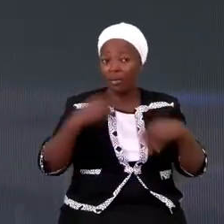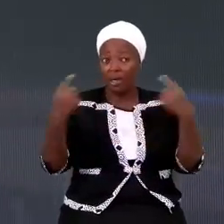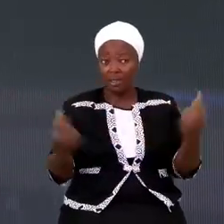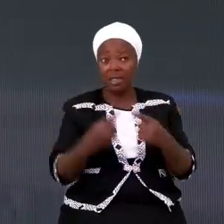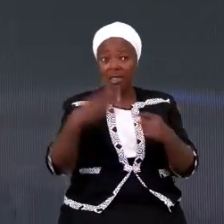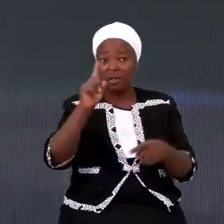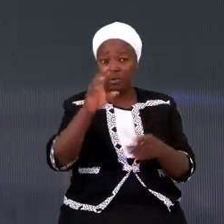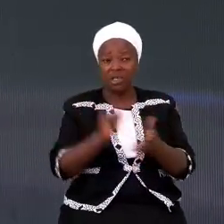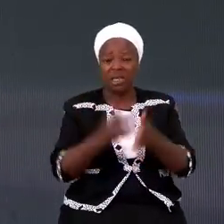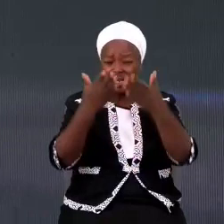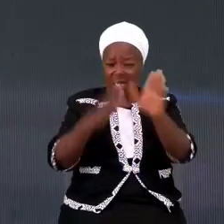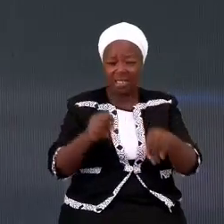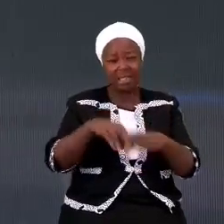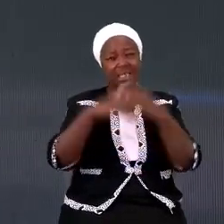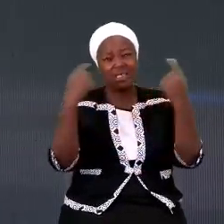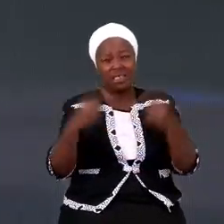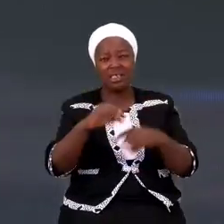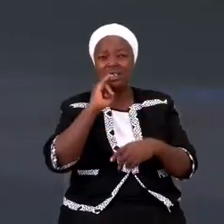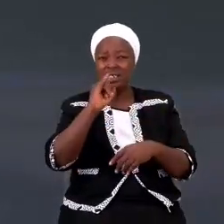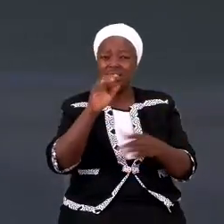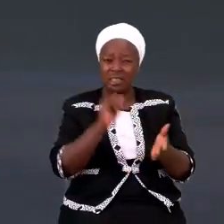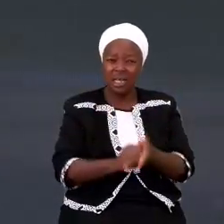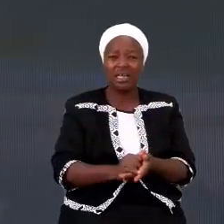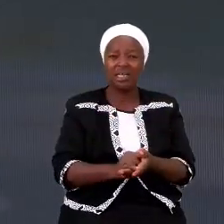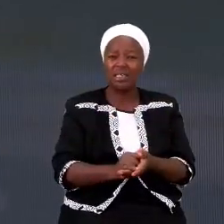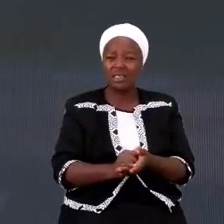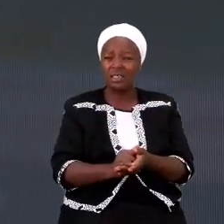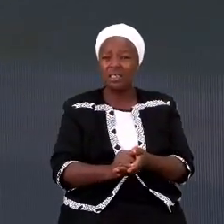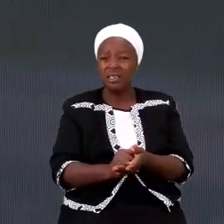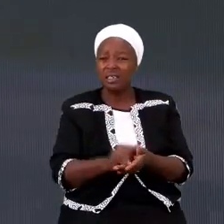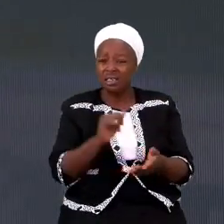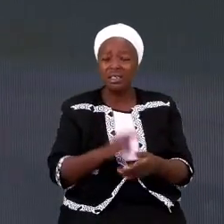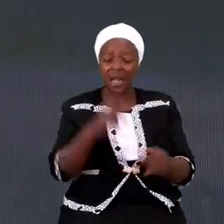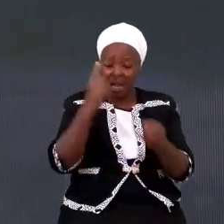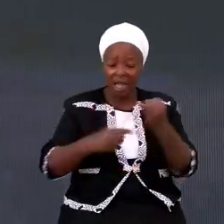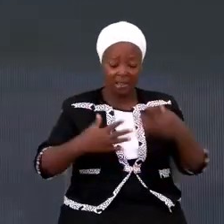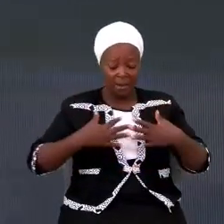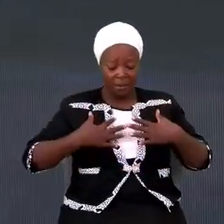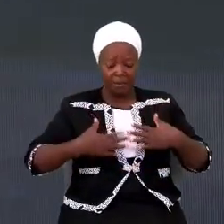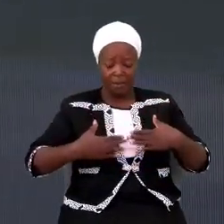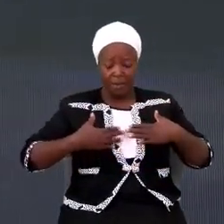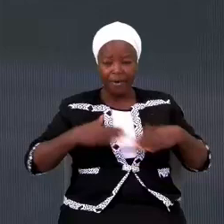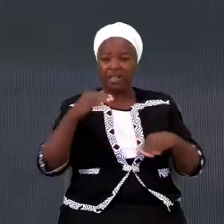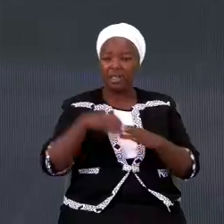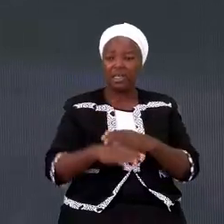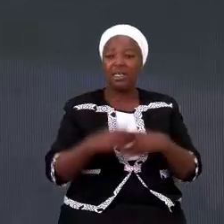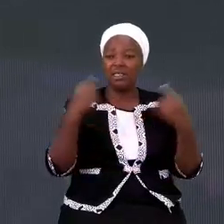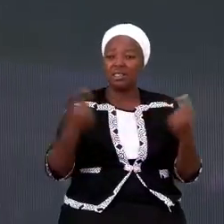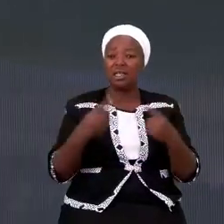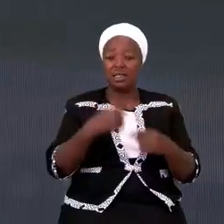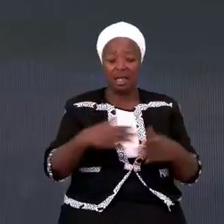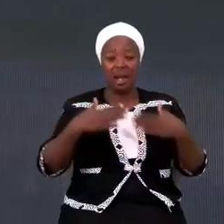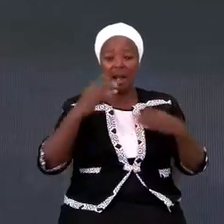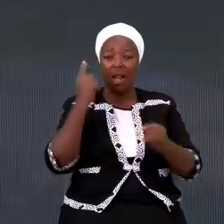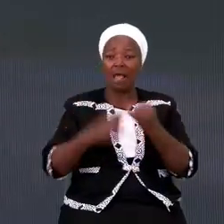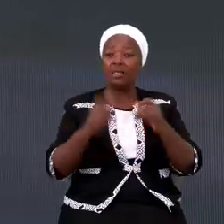last utterance in sin, his last desires in sin, his last disposition in sin,